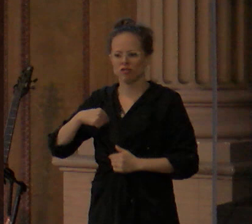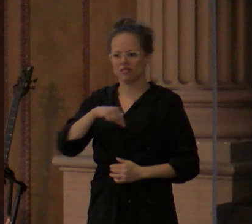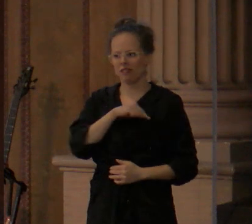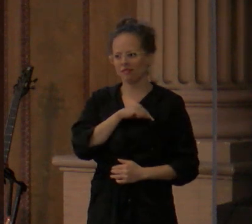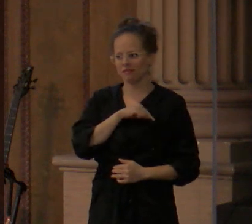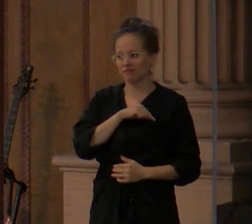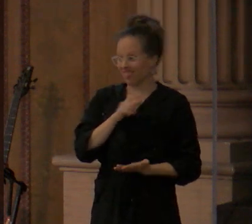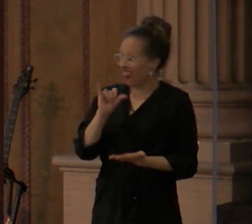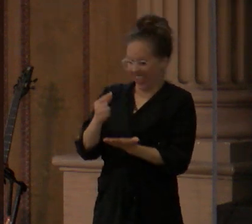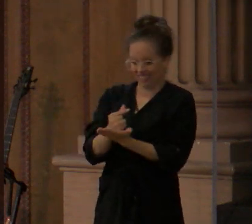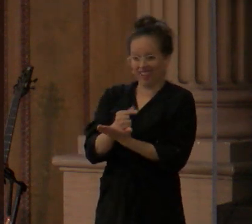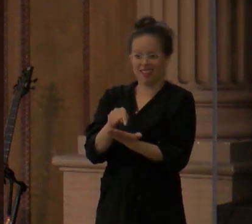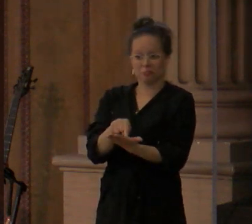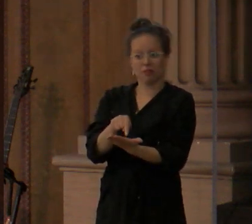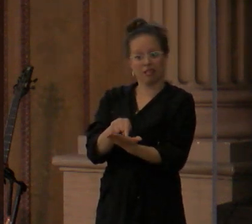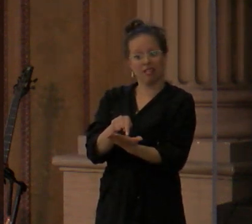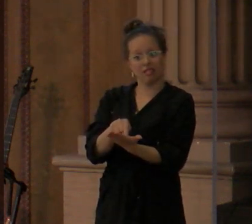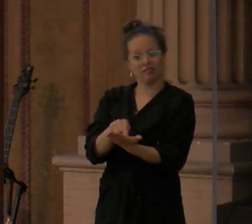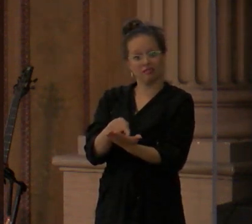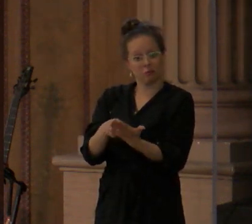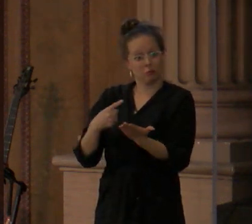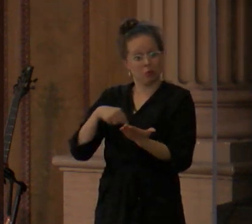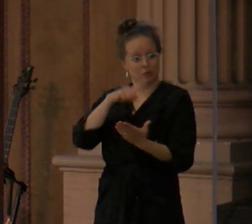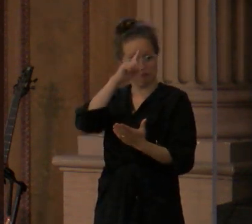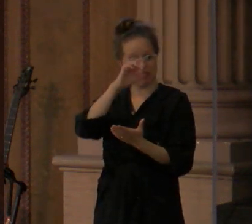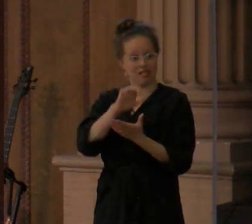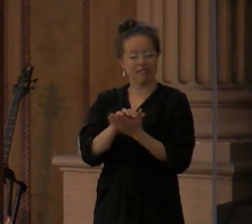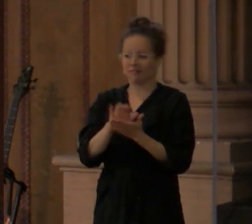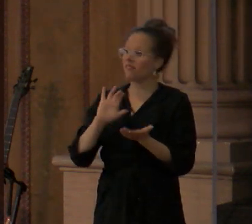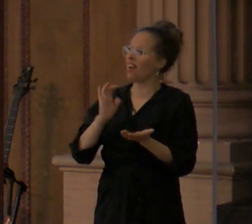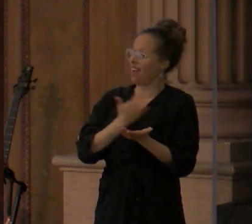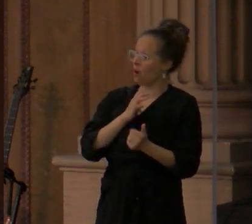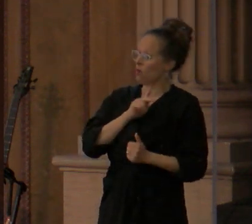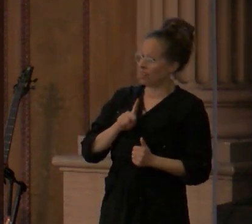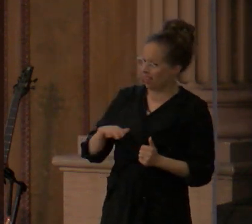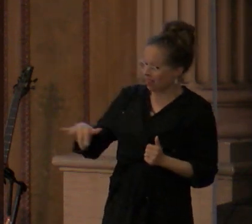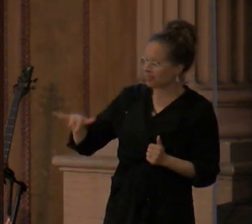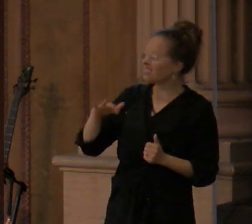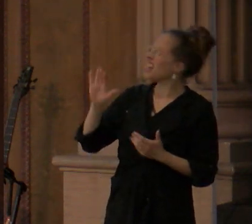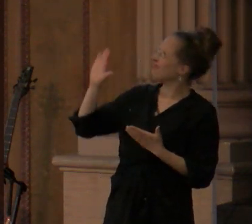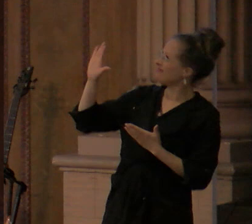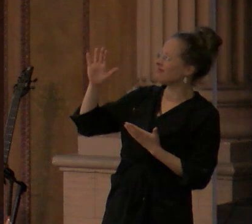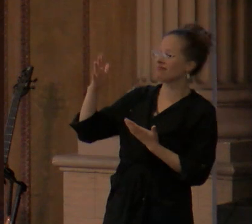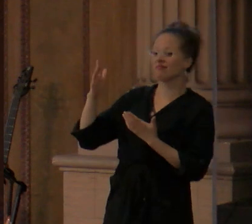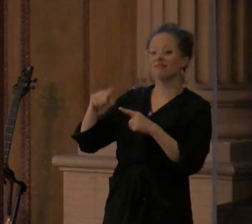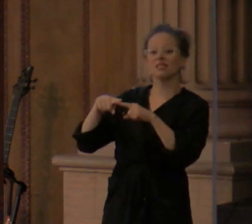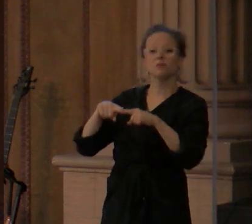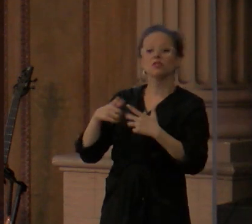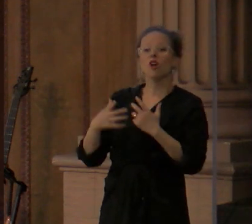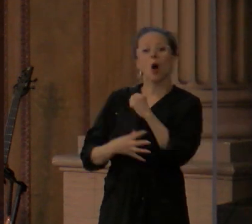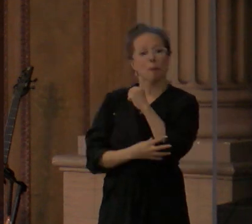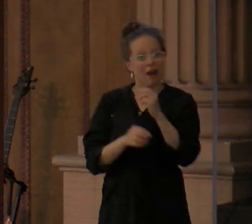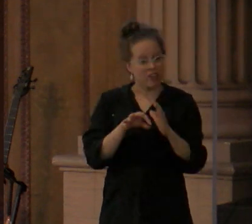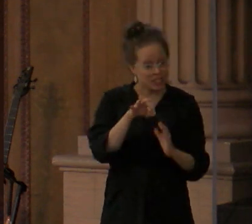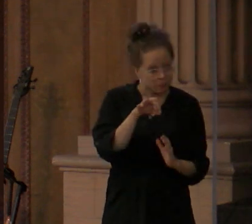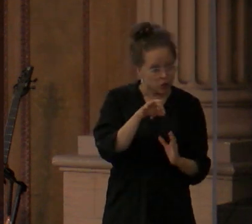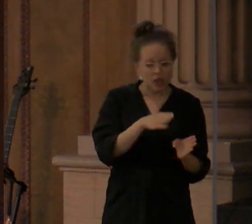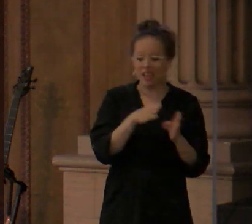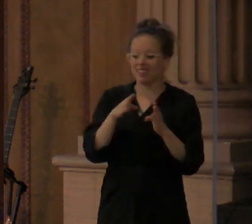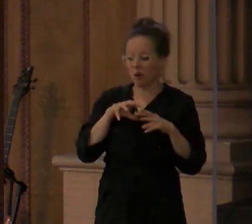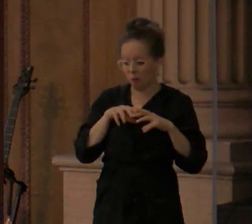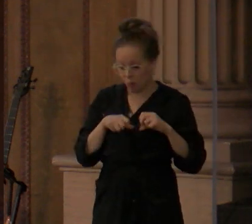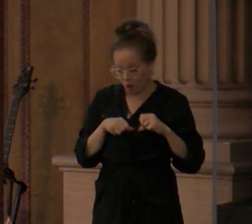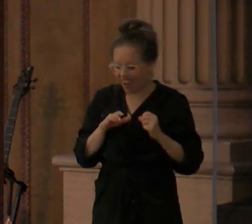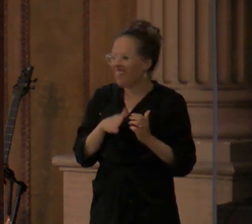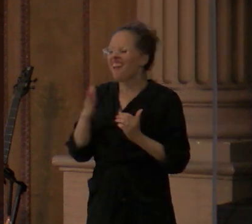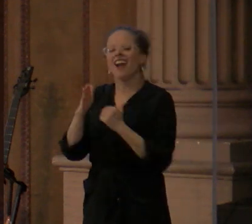And that's the gospel. That's the core of what we believe. That's what our kingdom is built on, that poverty in spirit and mourning and then being comforted only